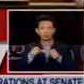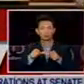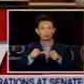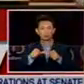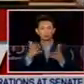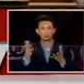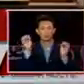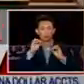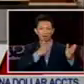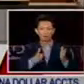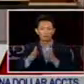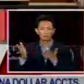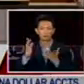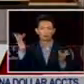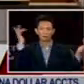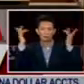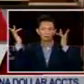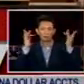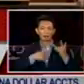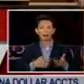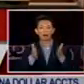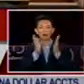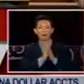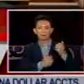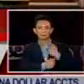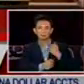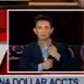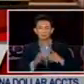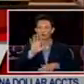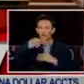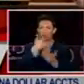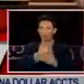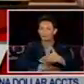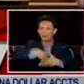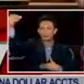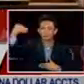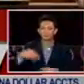be disorderly, I will ask the Sergeant at Arms to escort all of you out of this